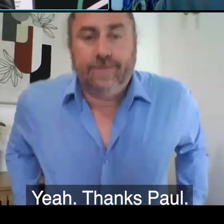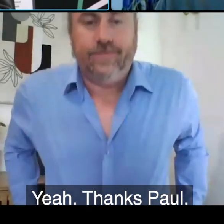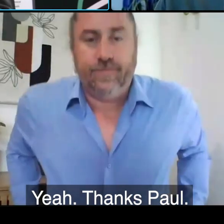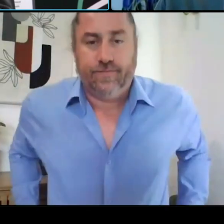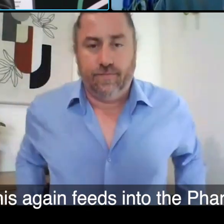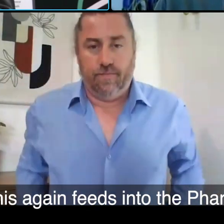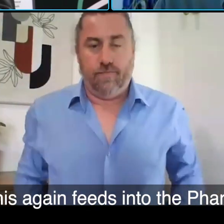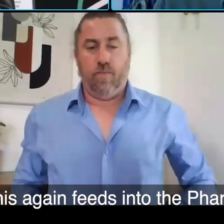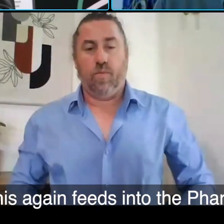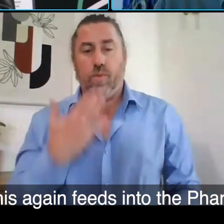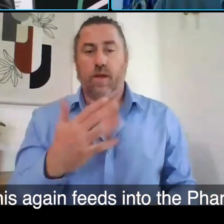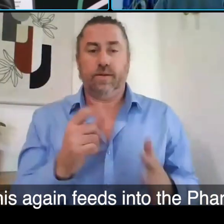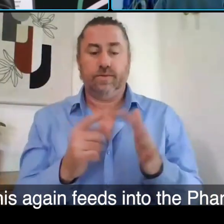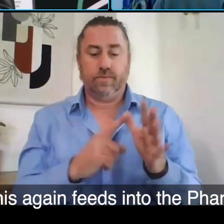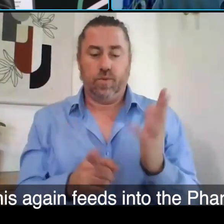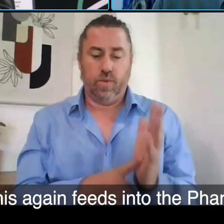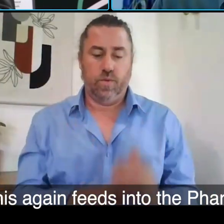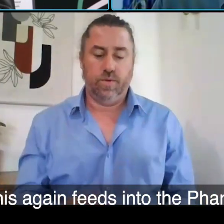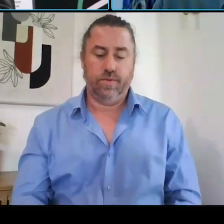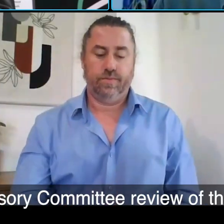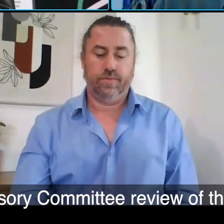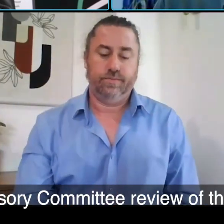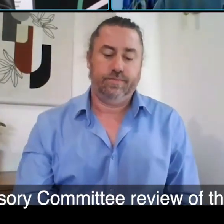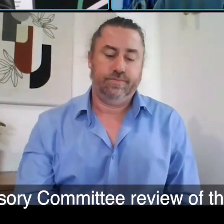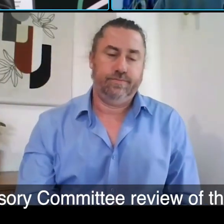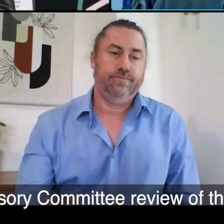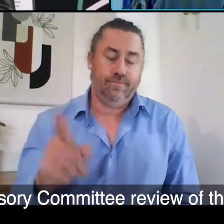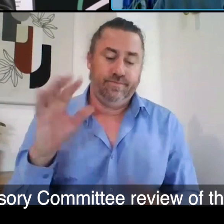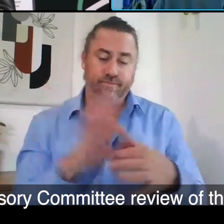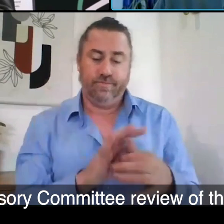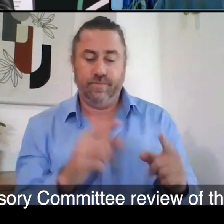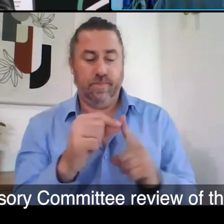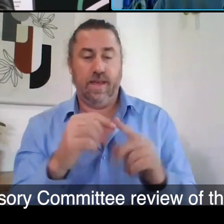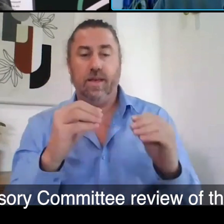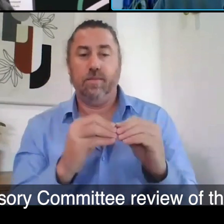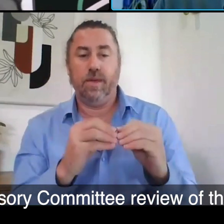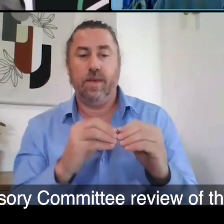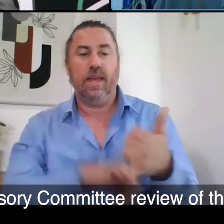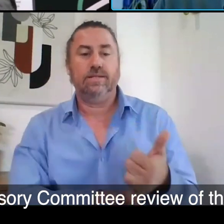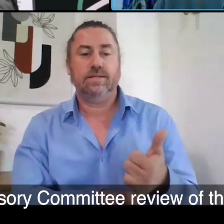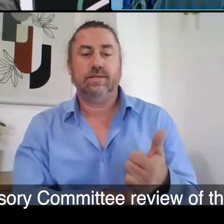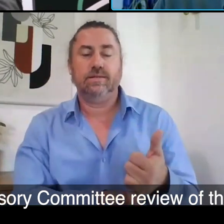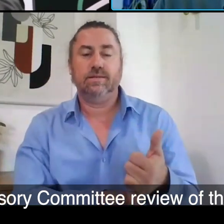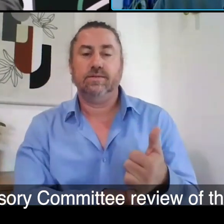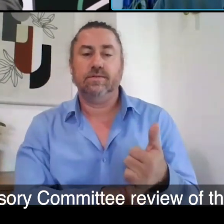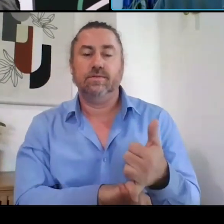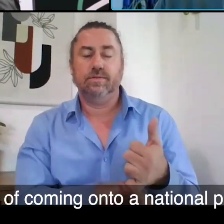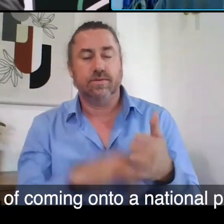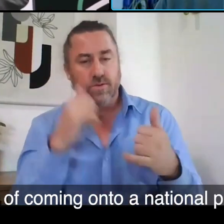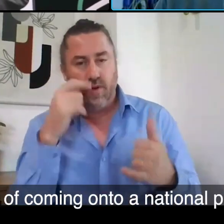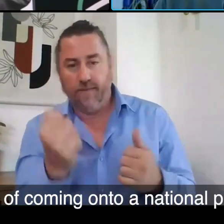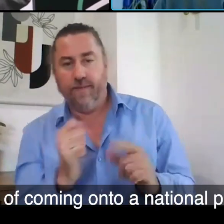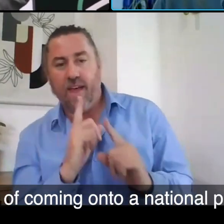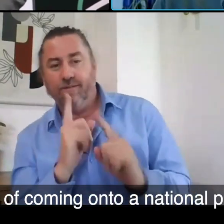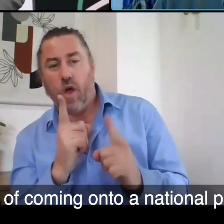Yeah, no, thanks, Paul. So I think this again feeds into the Pharmaceutical Benefits Advisory, committee review of these products